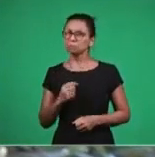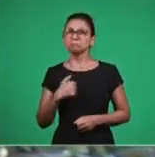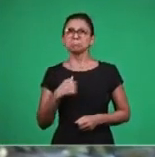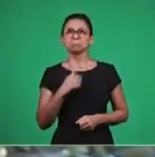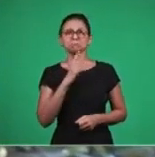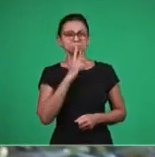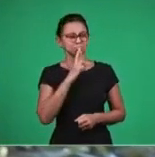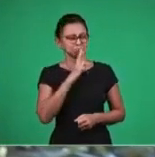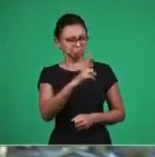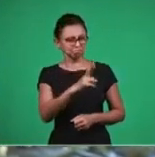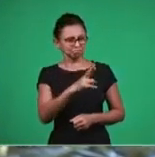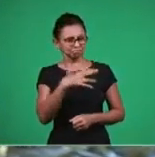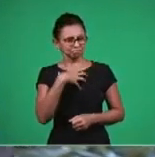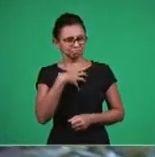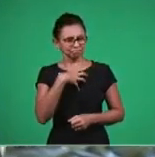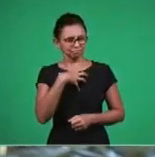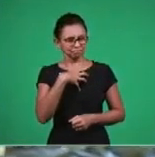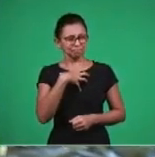son,